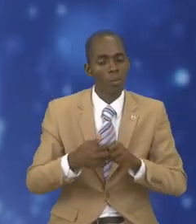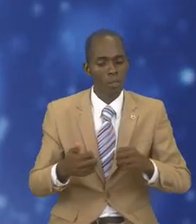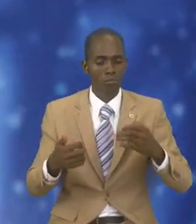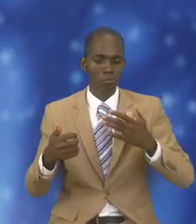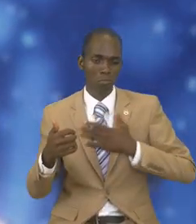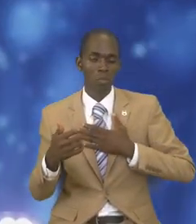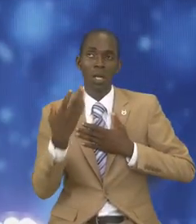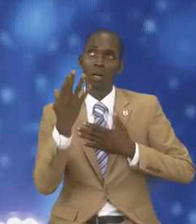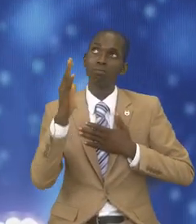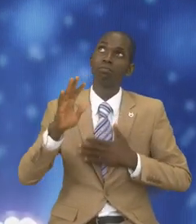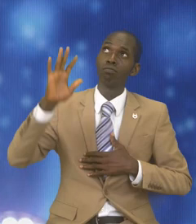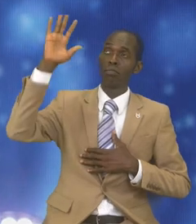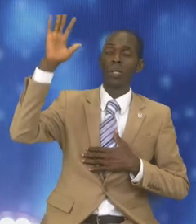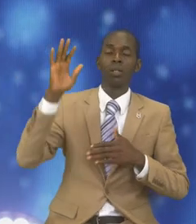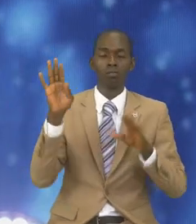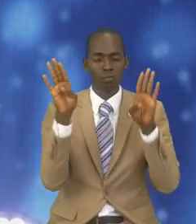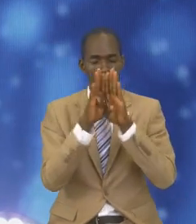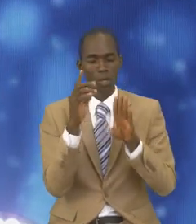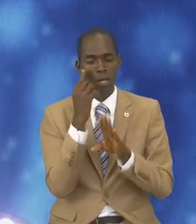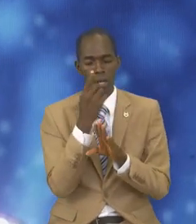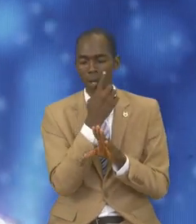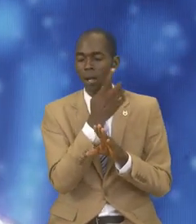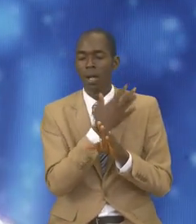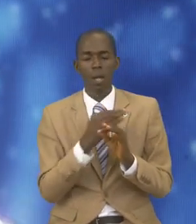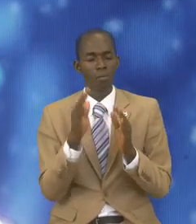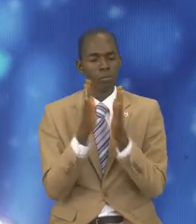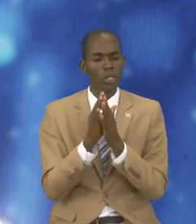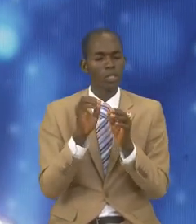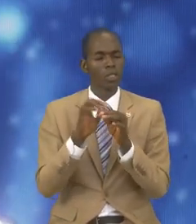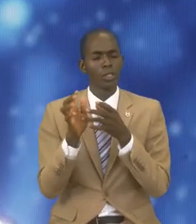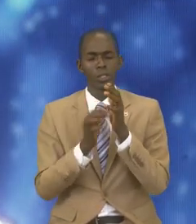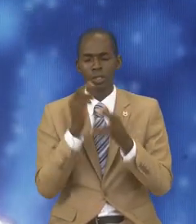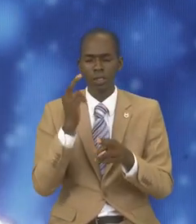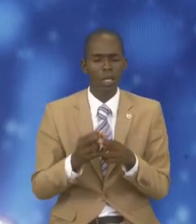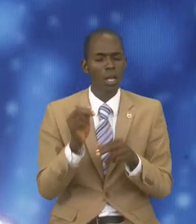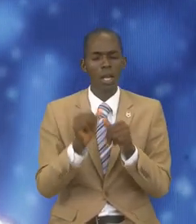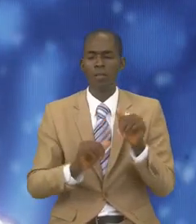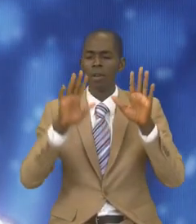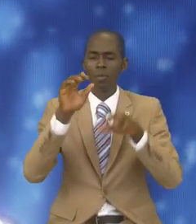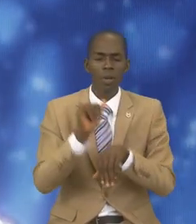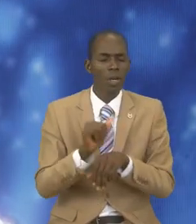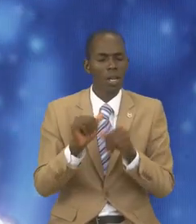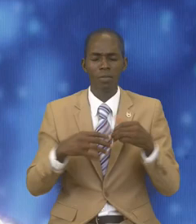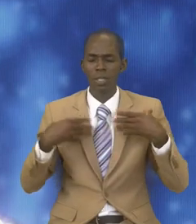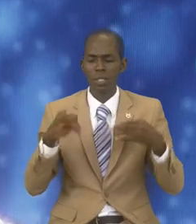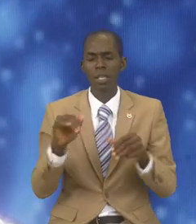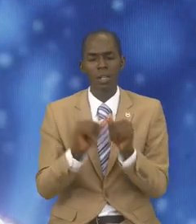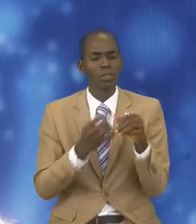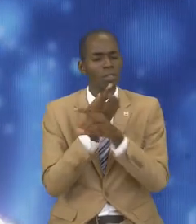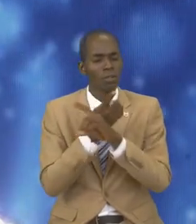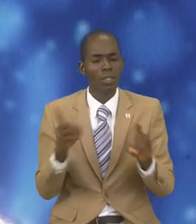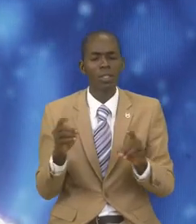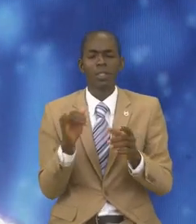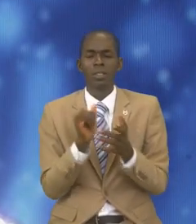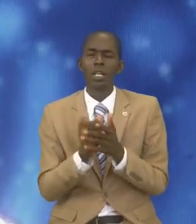We closed our eyes. We said, in Jesus' name, every miracle, every healing, every deliverance that